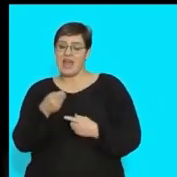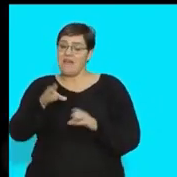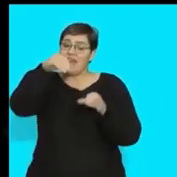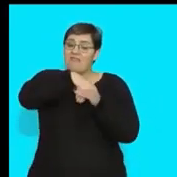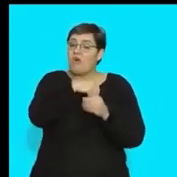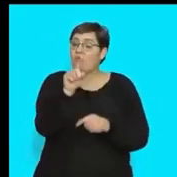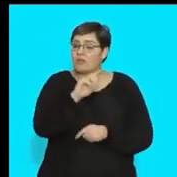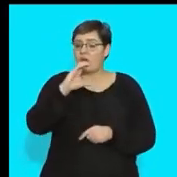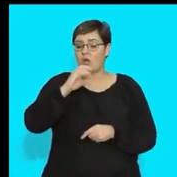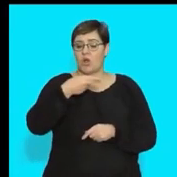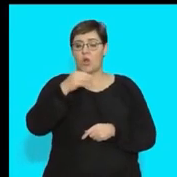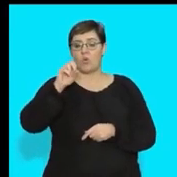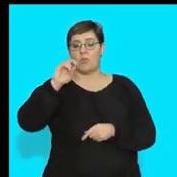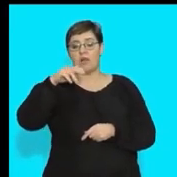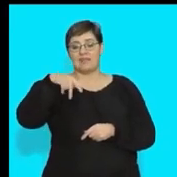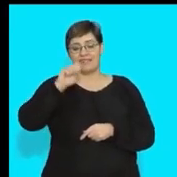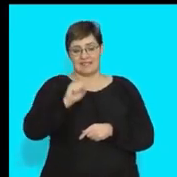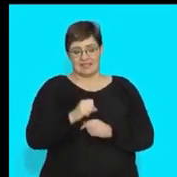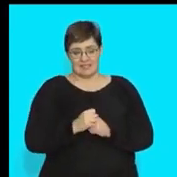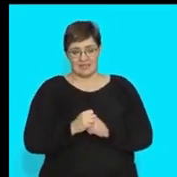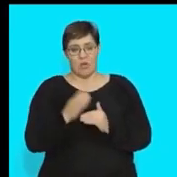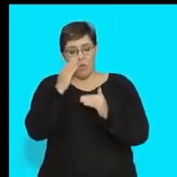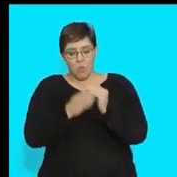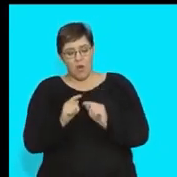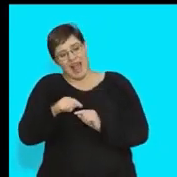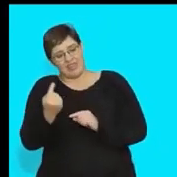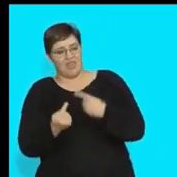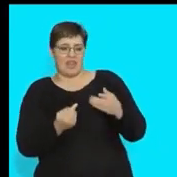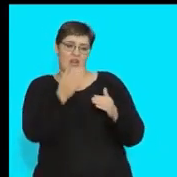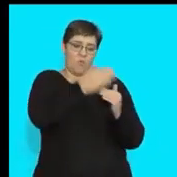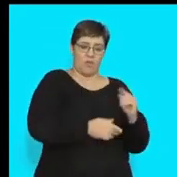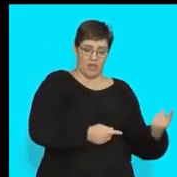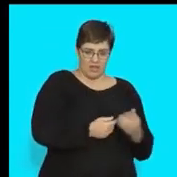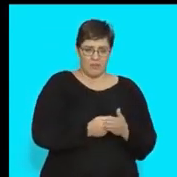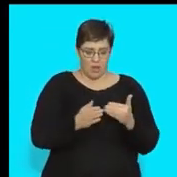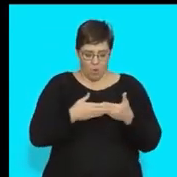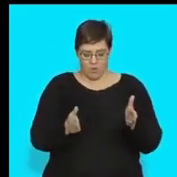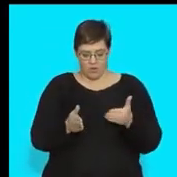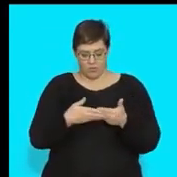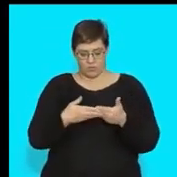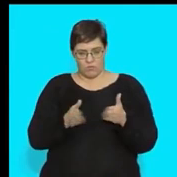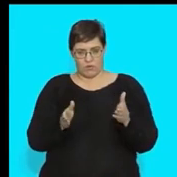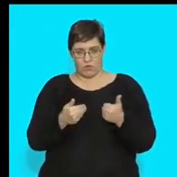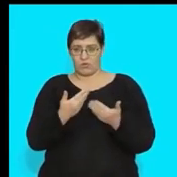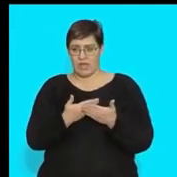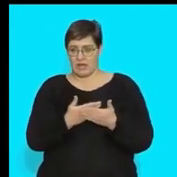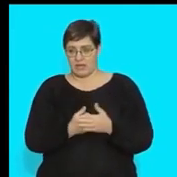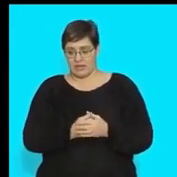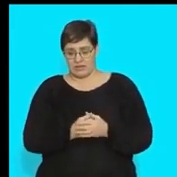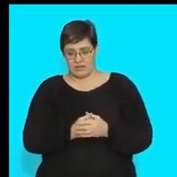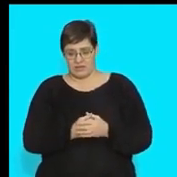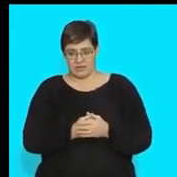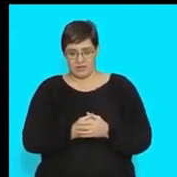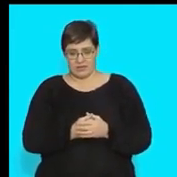chloroplast in. Their one wall is slightly different to the other, and they can open and close. All right, so not only